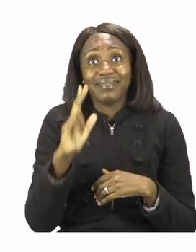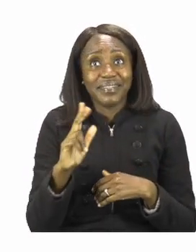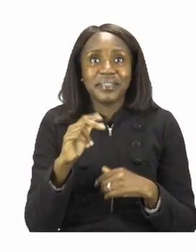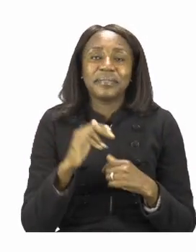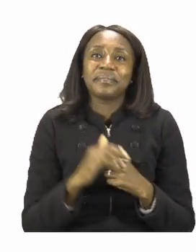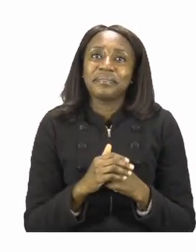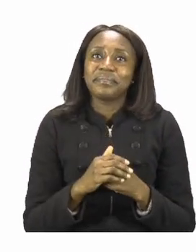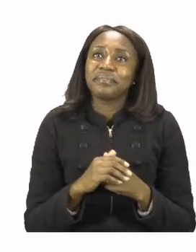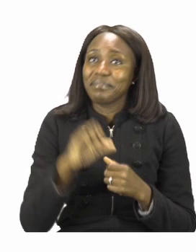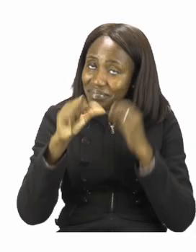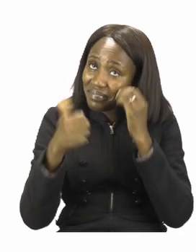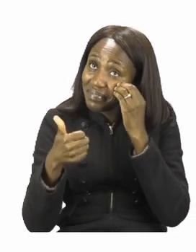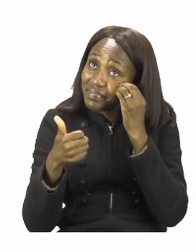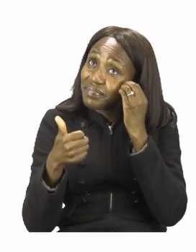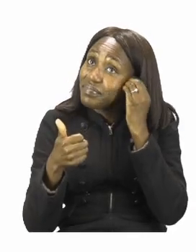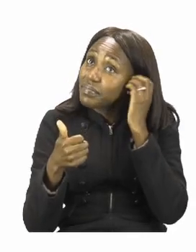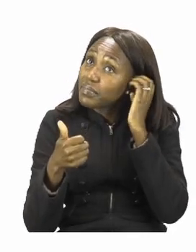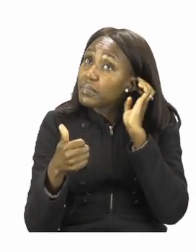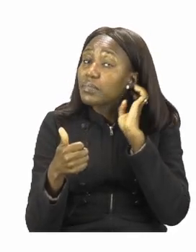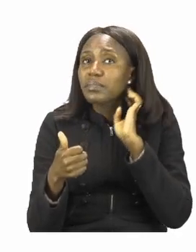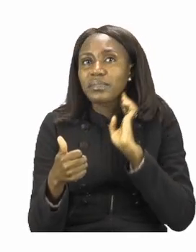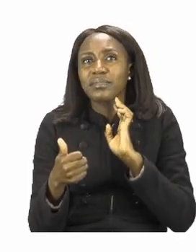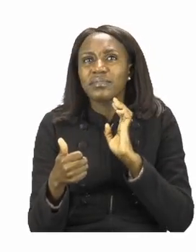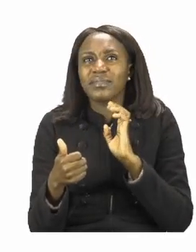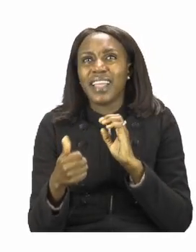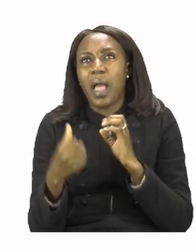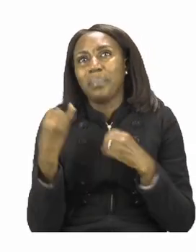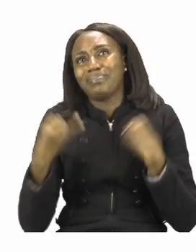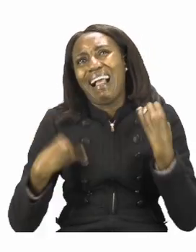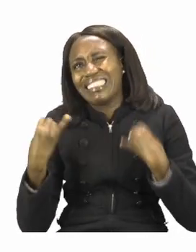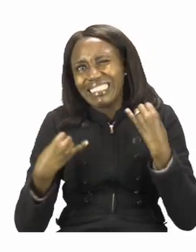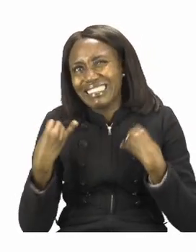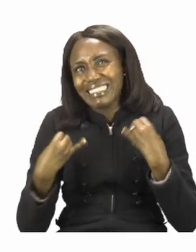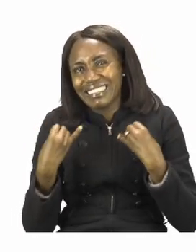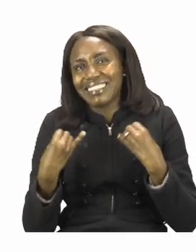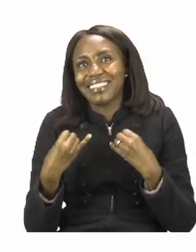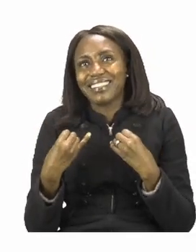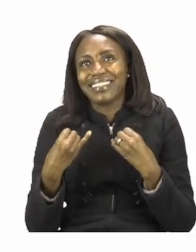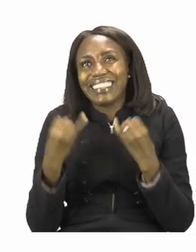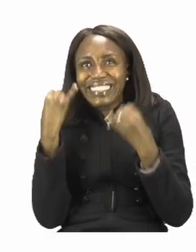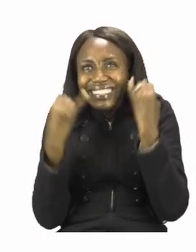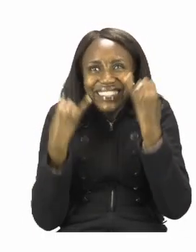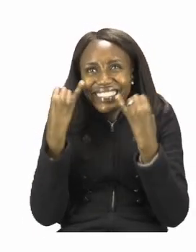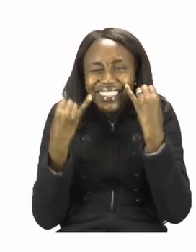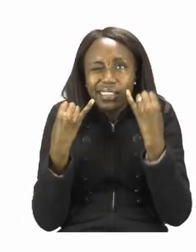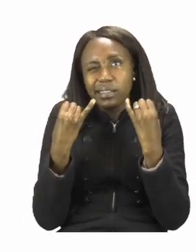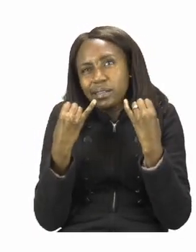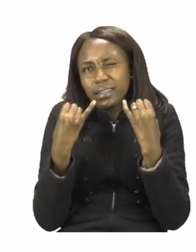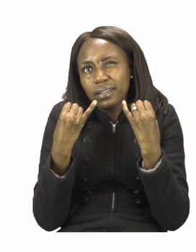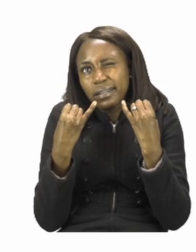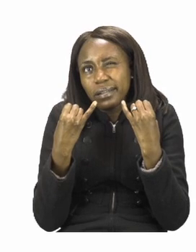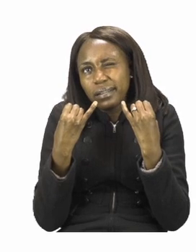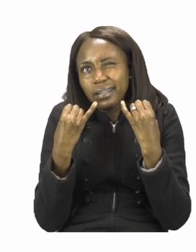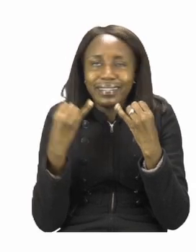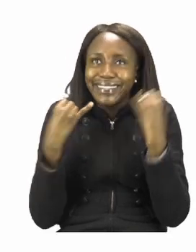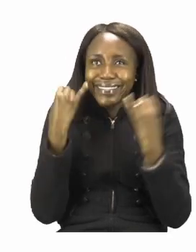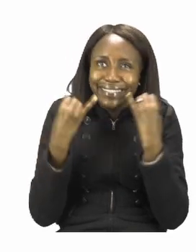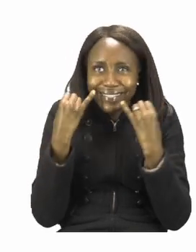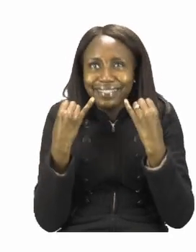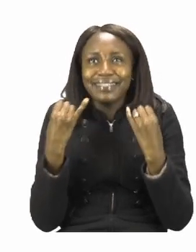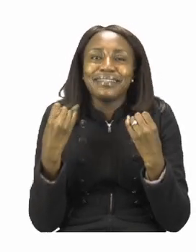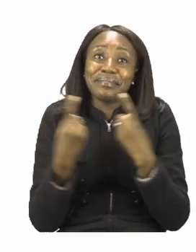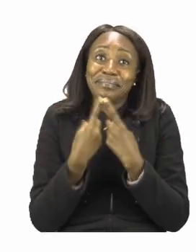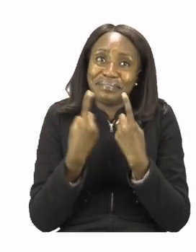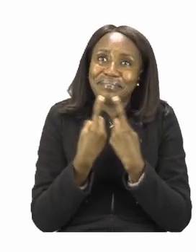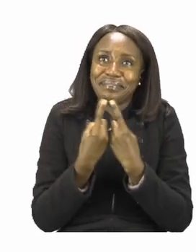The next one looks like he is joking because it looks like he is winking at someone. Then